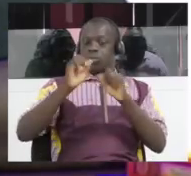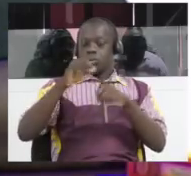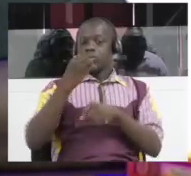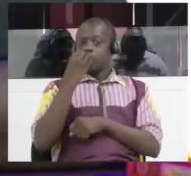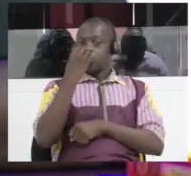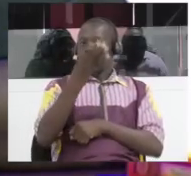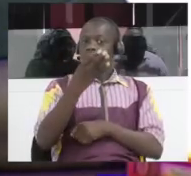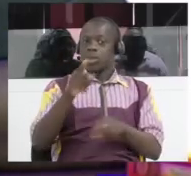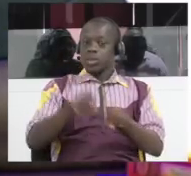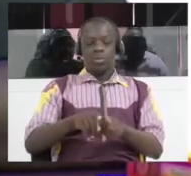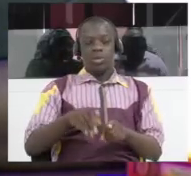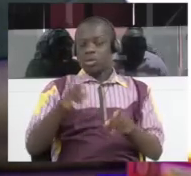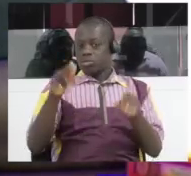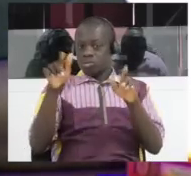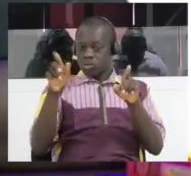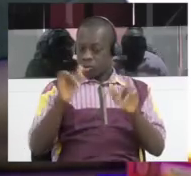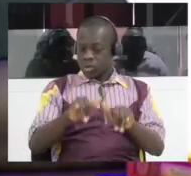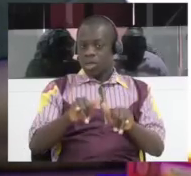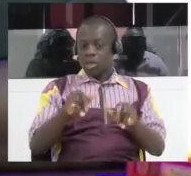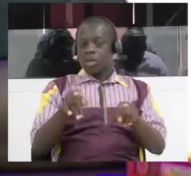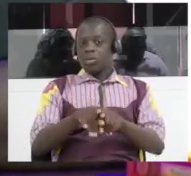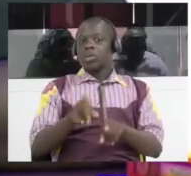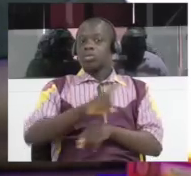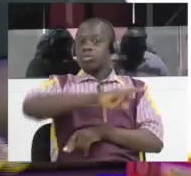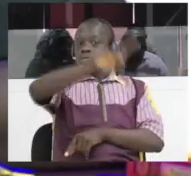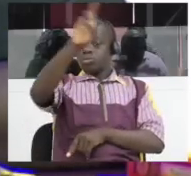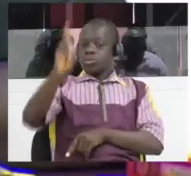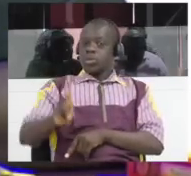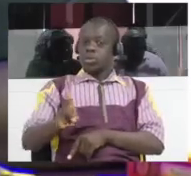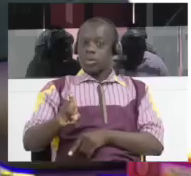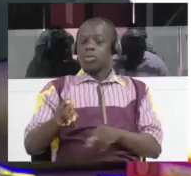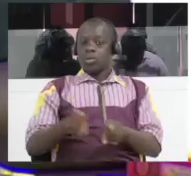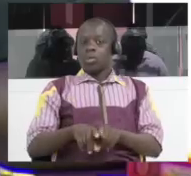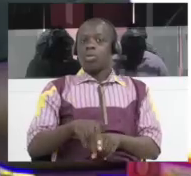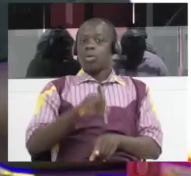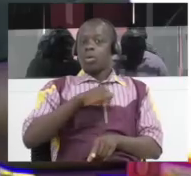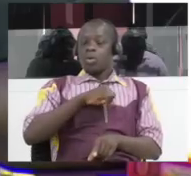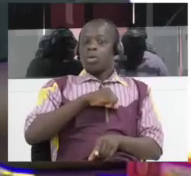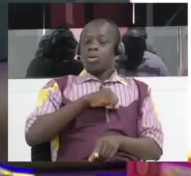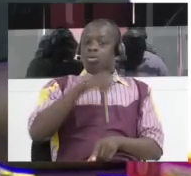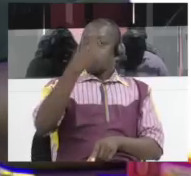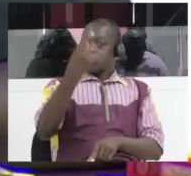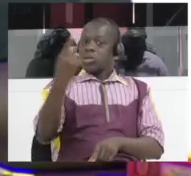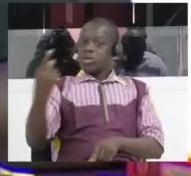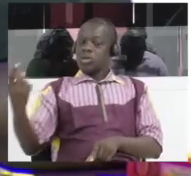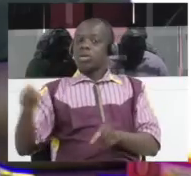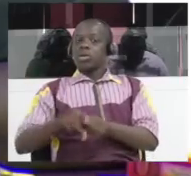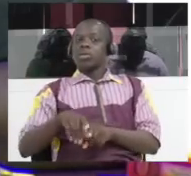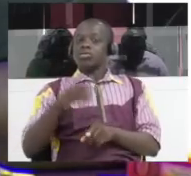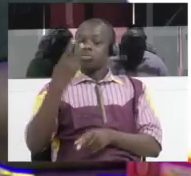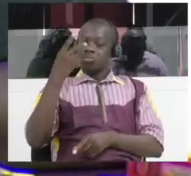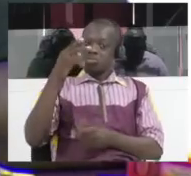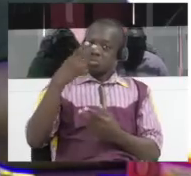Again, I would say and insist that it's a question of subjective